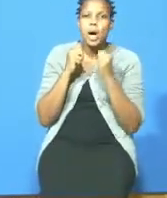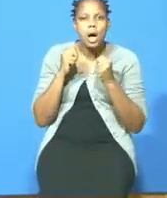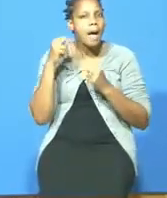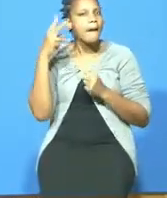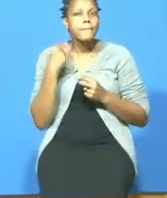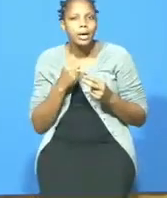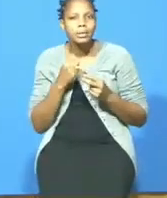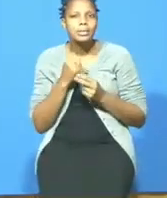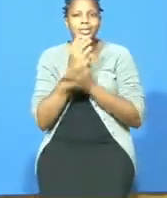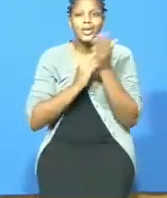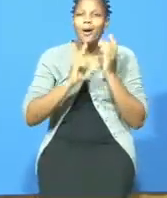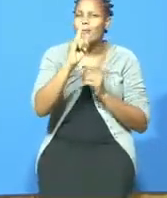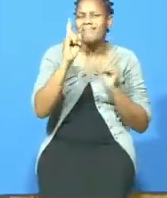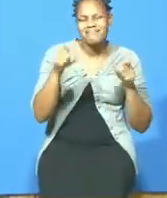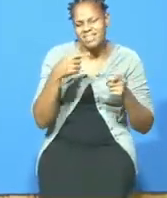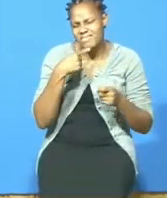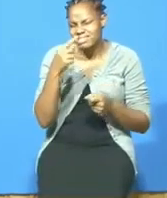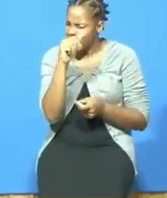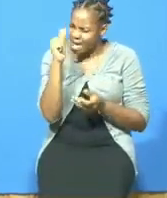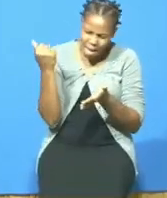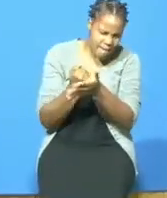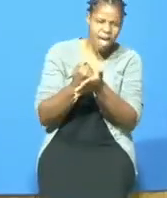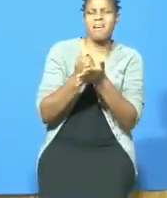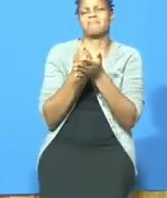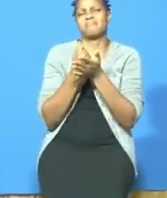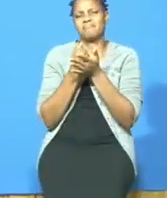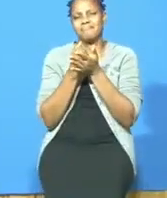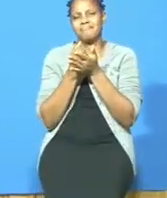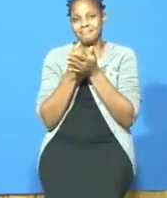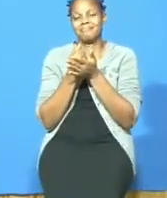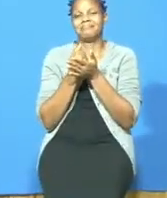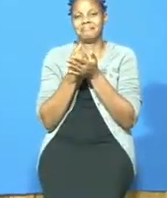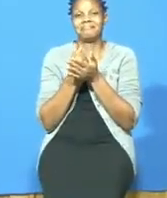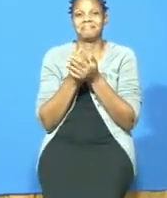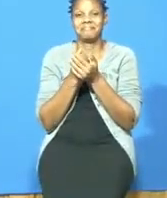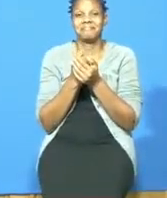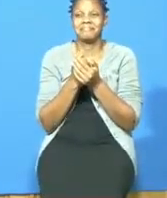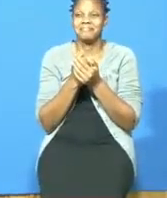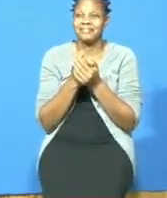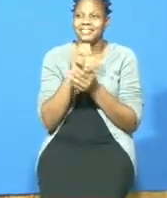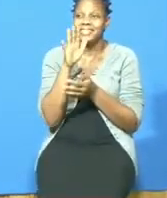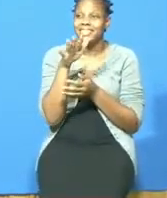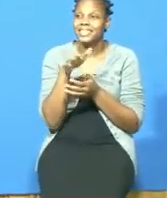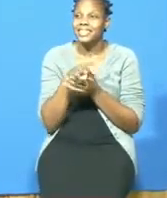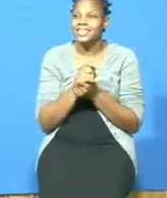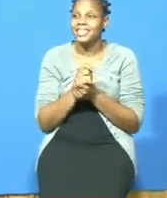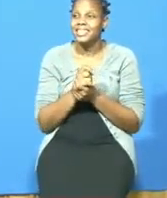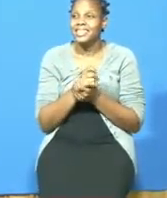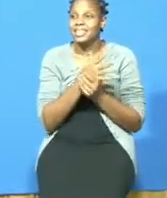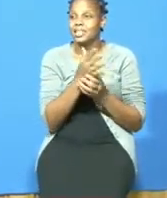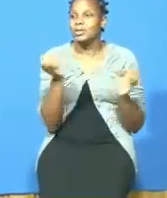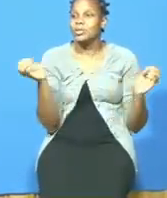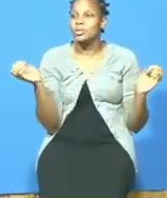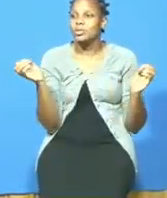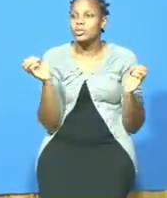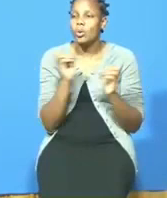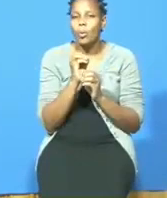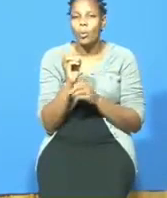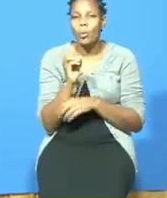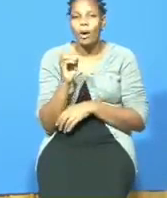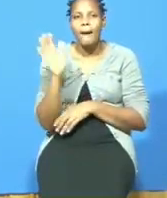more. Somebody needs to say amen. Hey, there is no